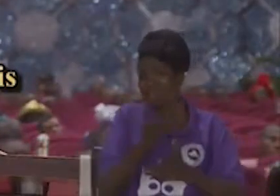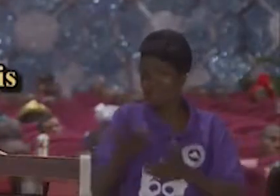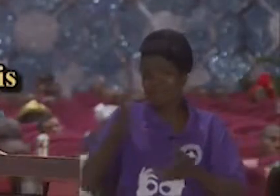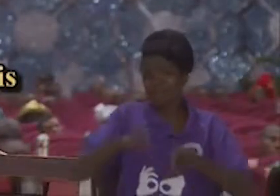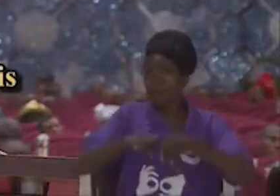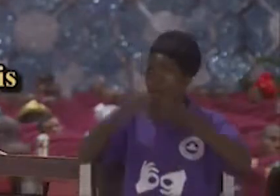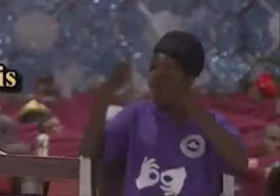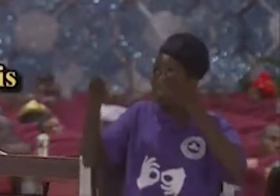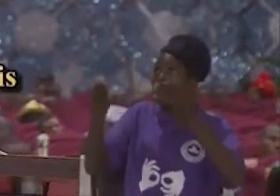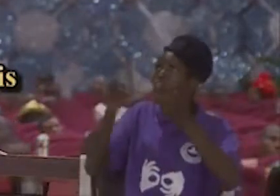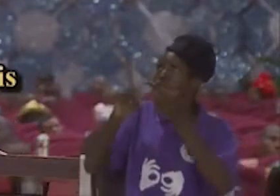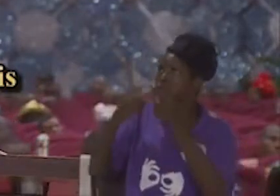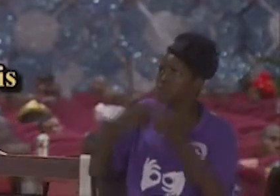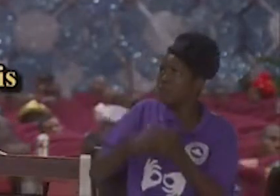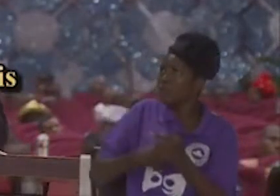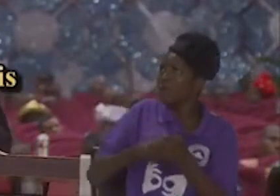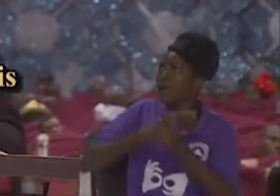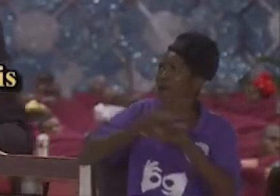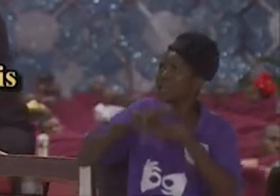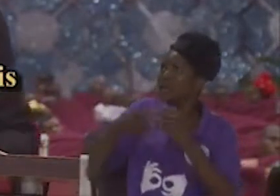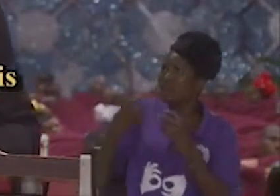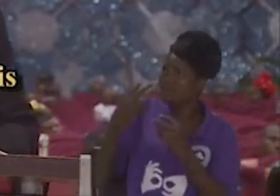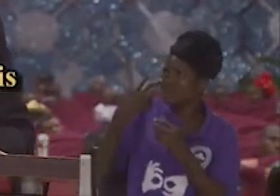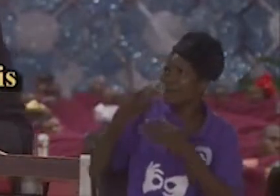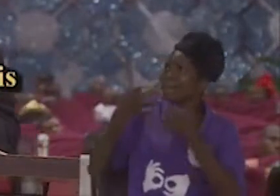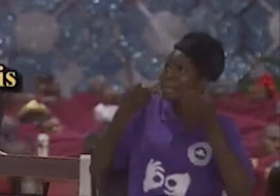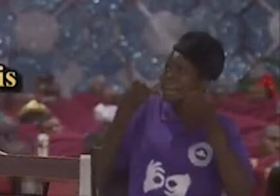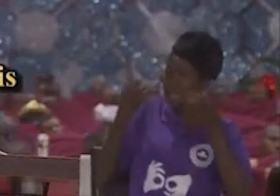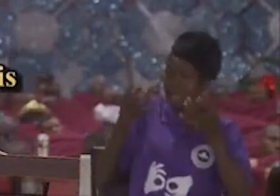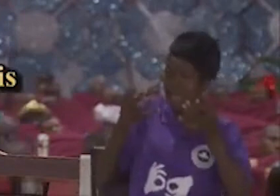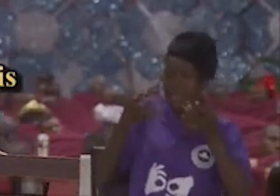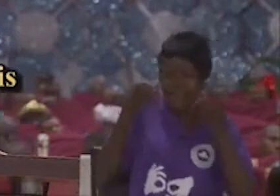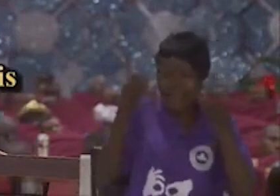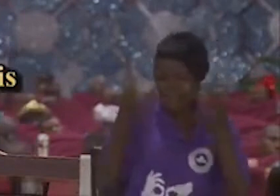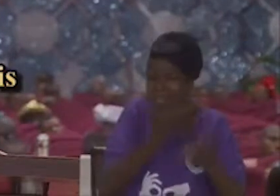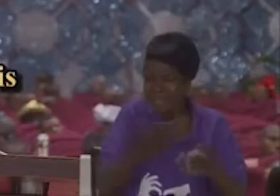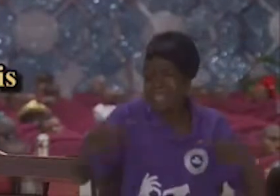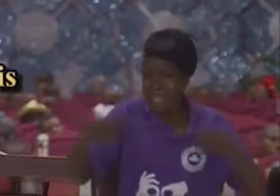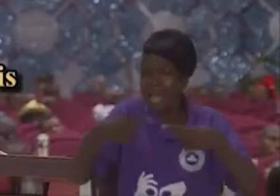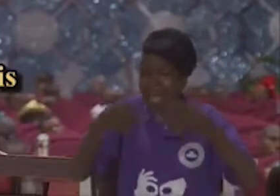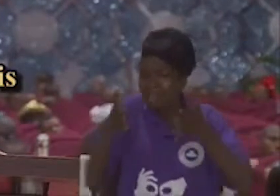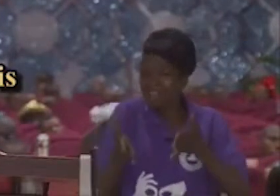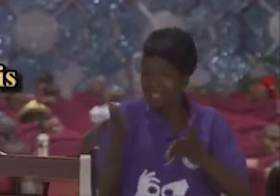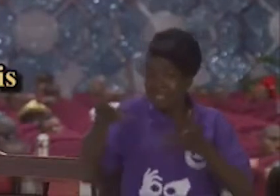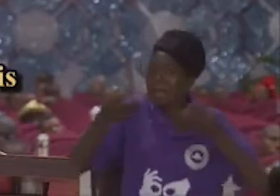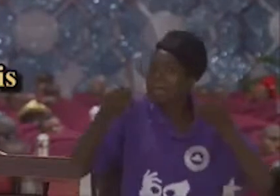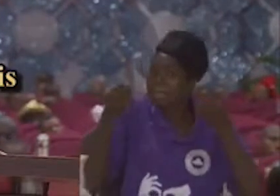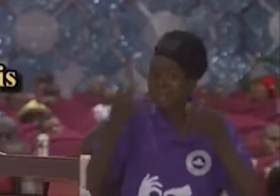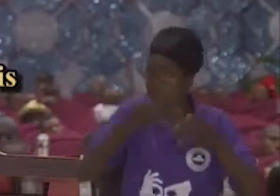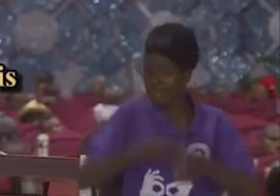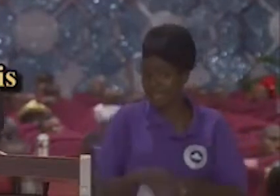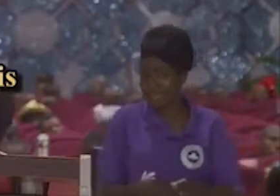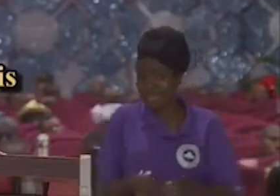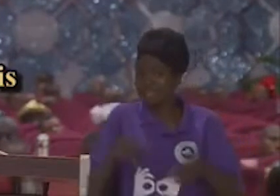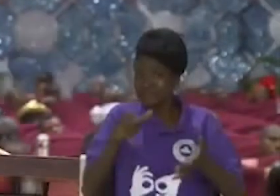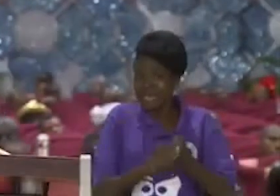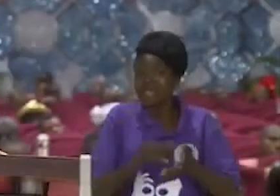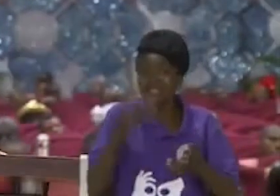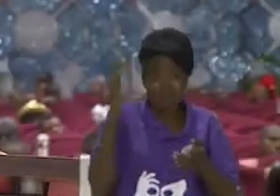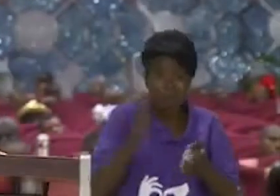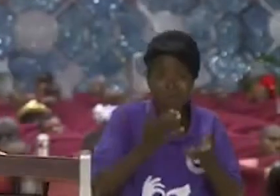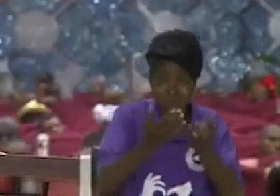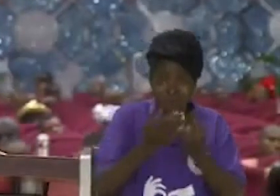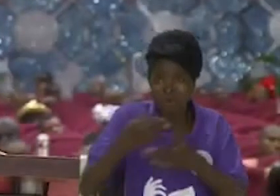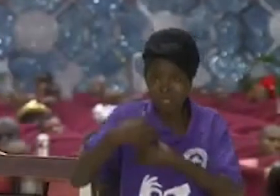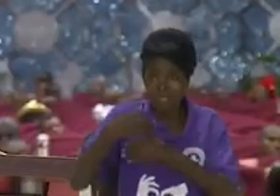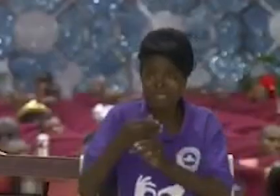opened unto me, but the adversaries are what? Are many. There are many adversaries. Yet though the great door of dominion has been opened